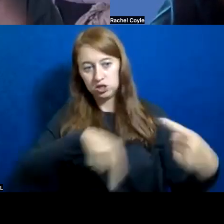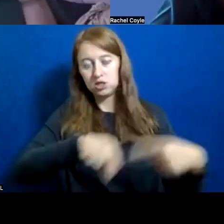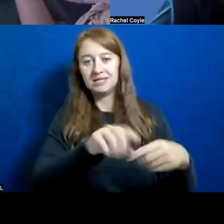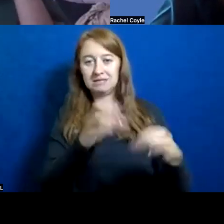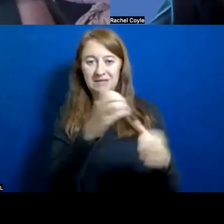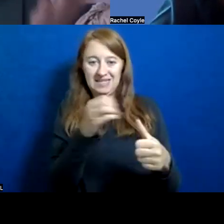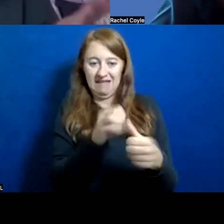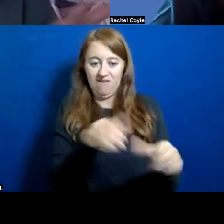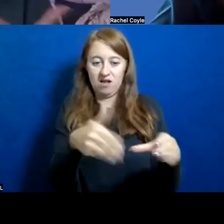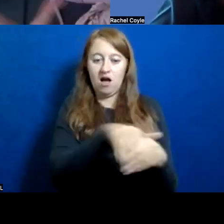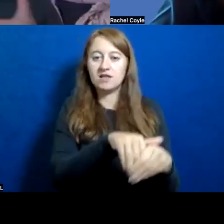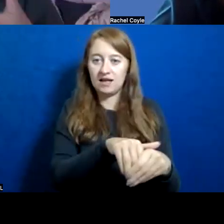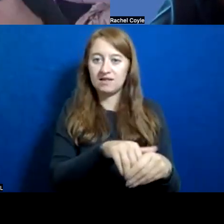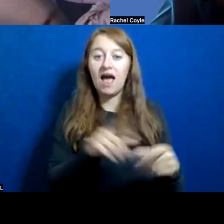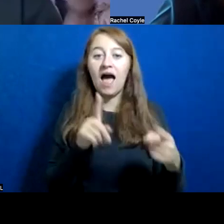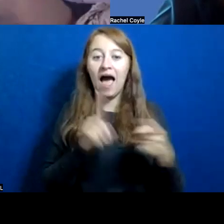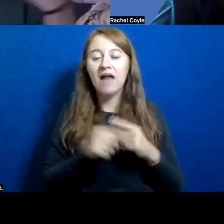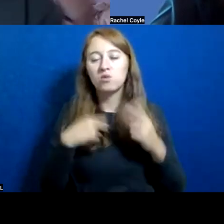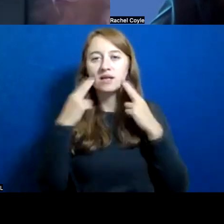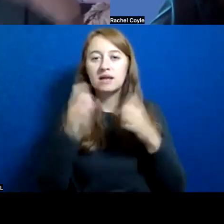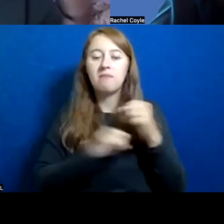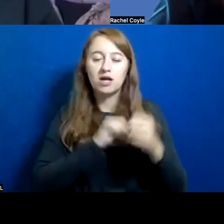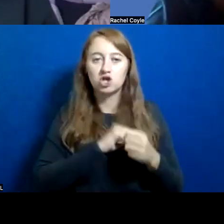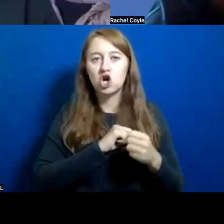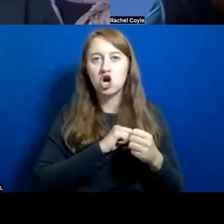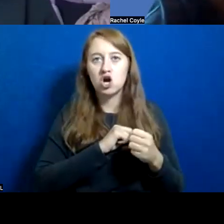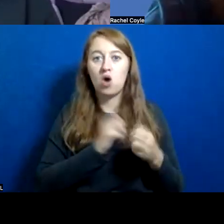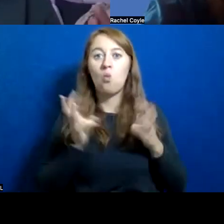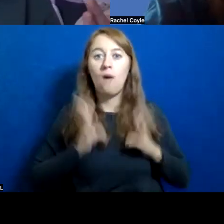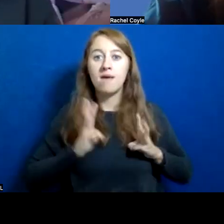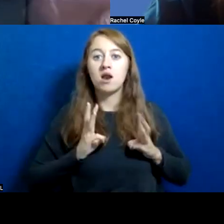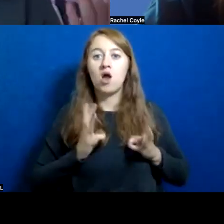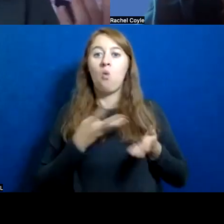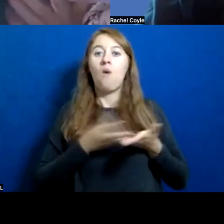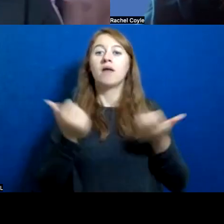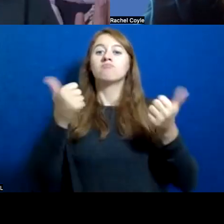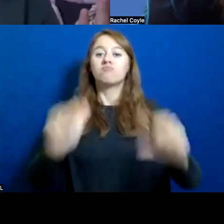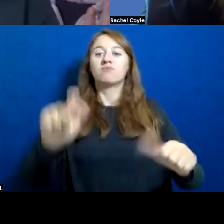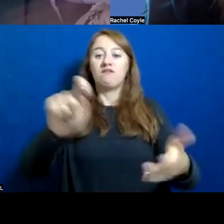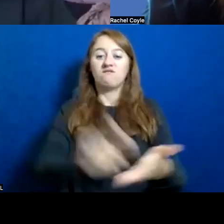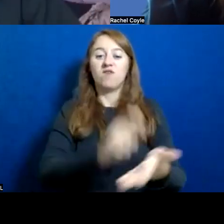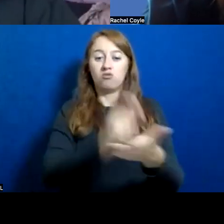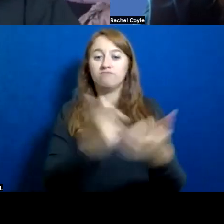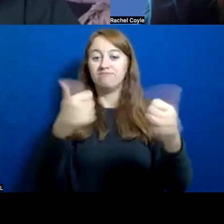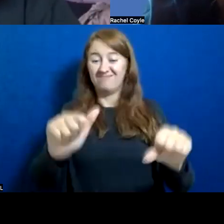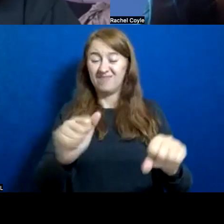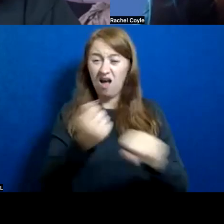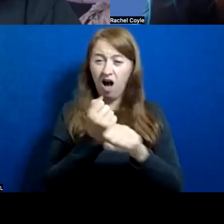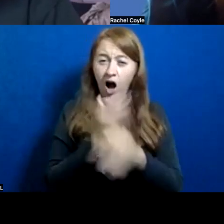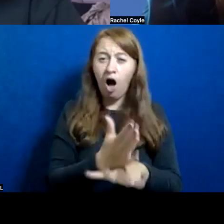that the women that we get elected aren't all just like cisgendered white middle class women, because if that's the case, then we failed. So